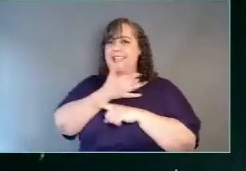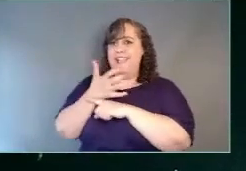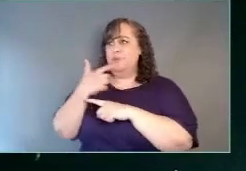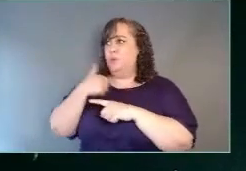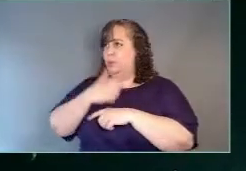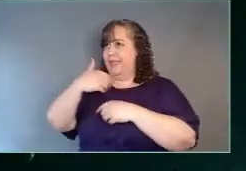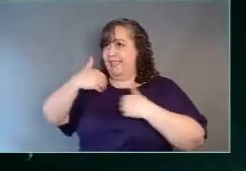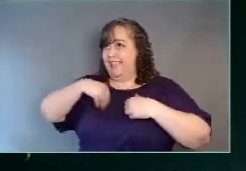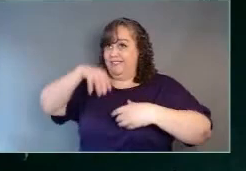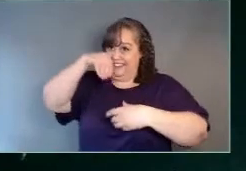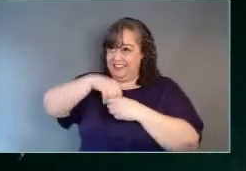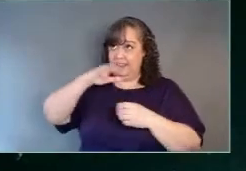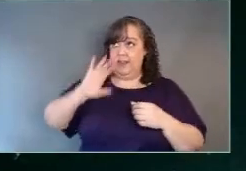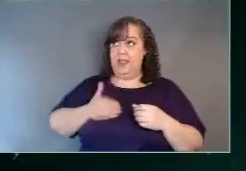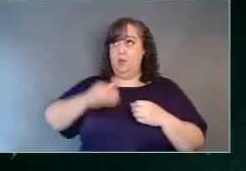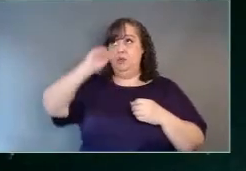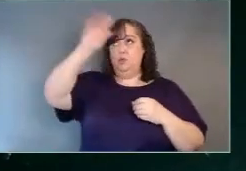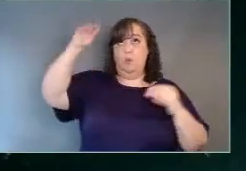anything?